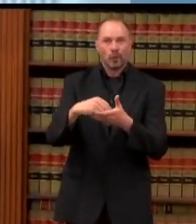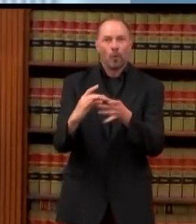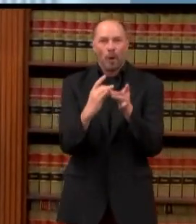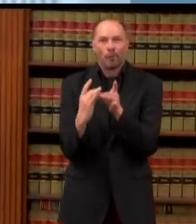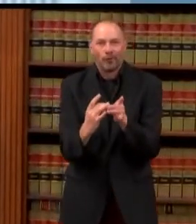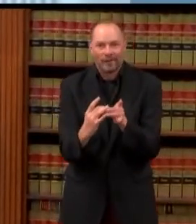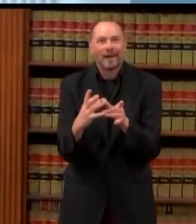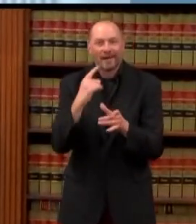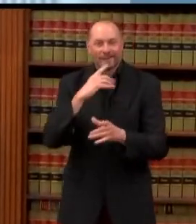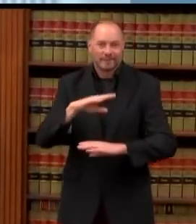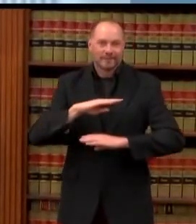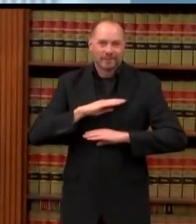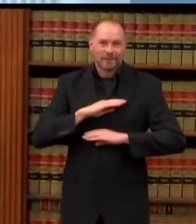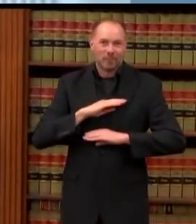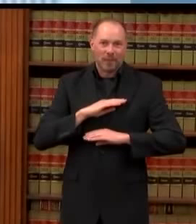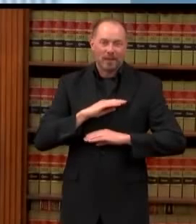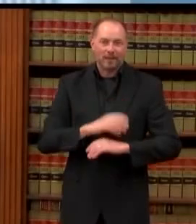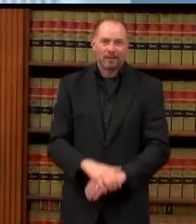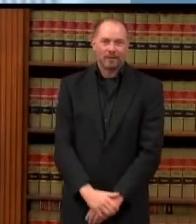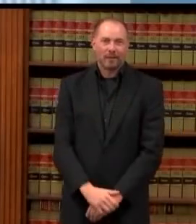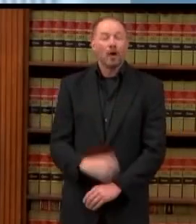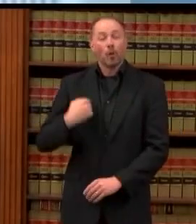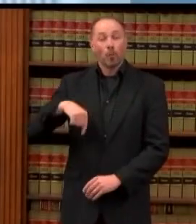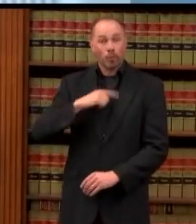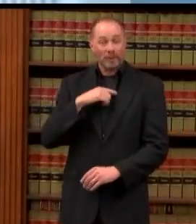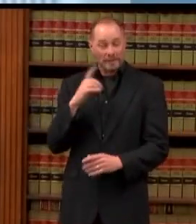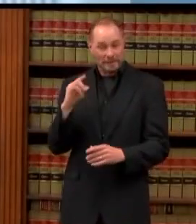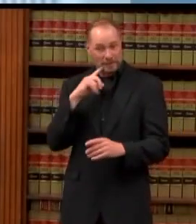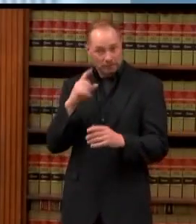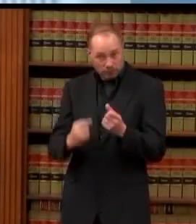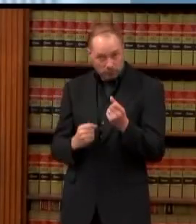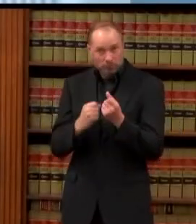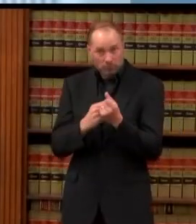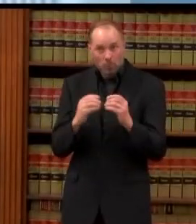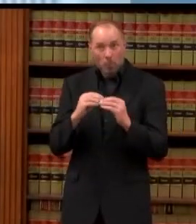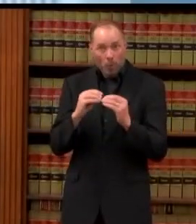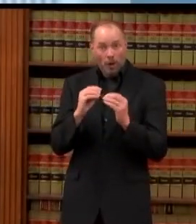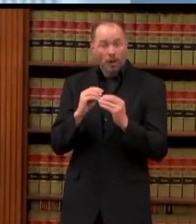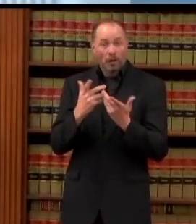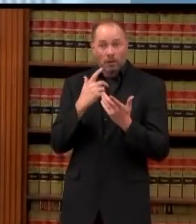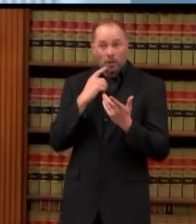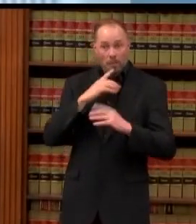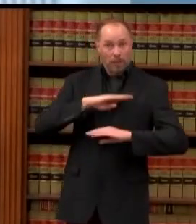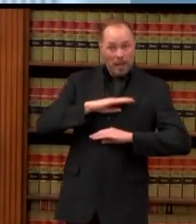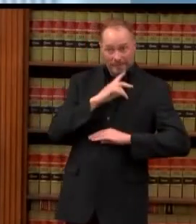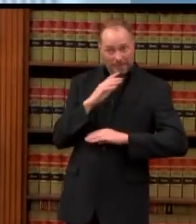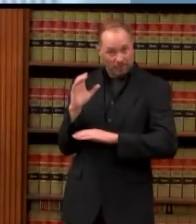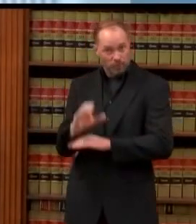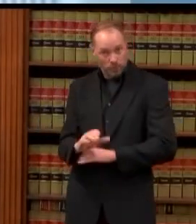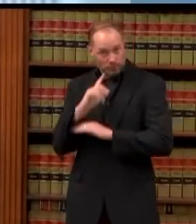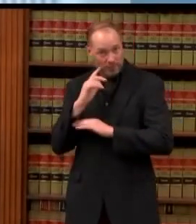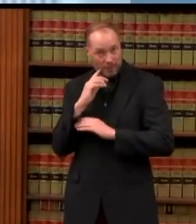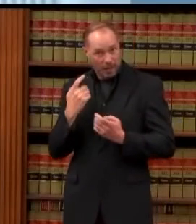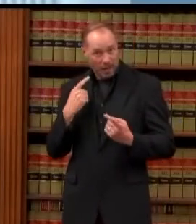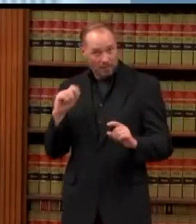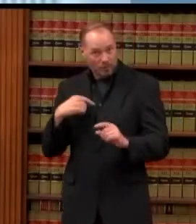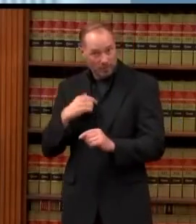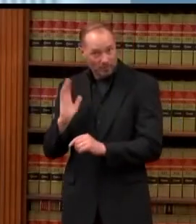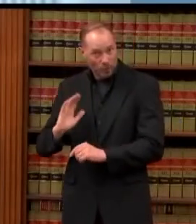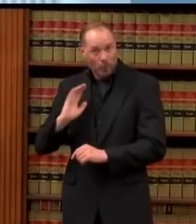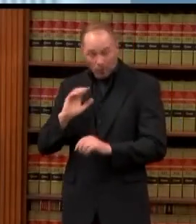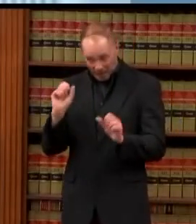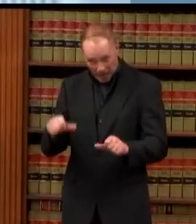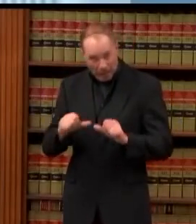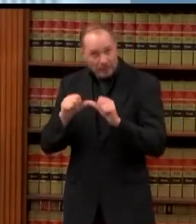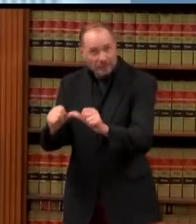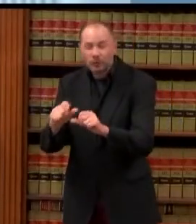and to comply. We have stepped up our compliance and enforcement efforts before, and we will continue to do that again. But we don't